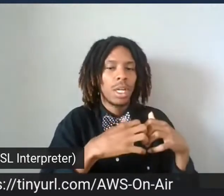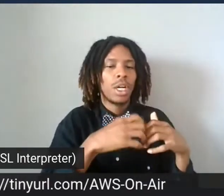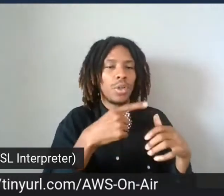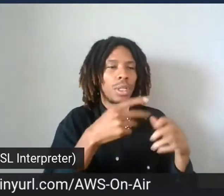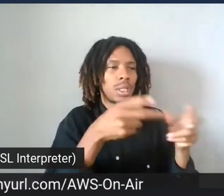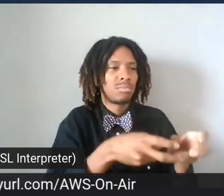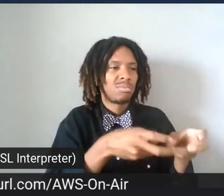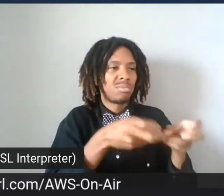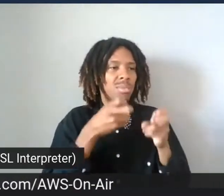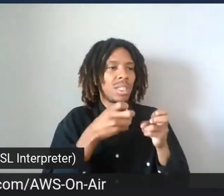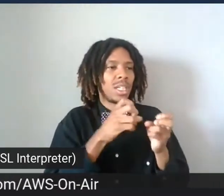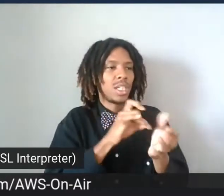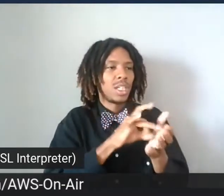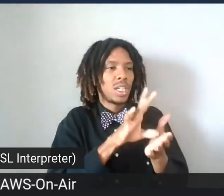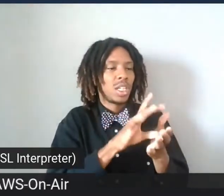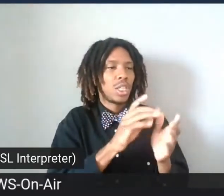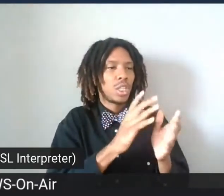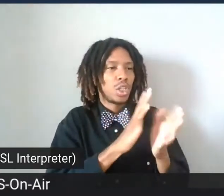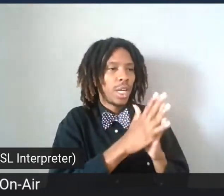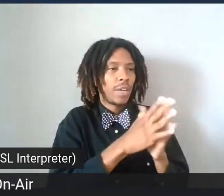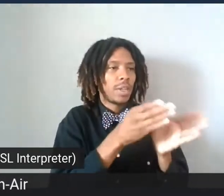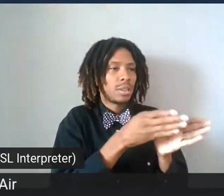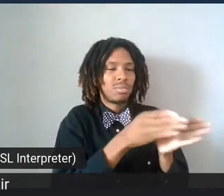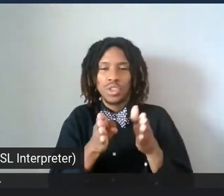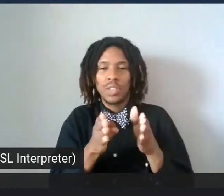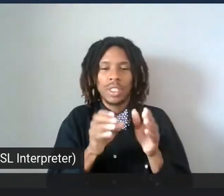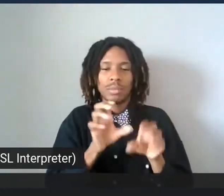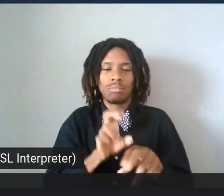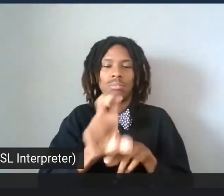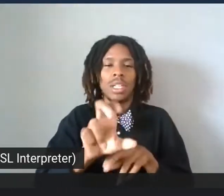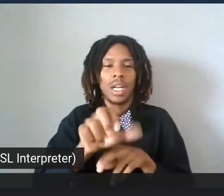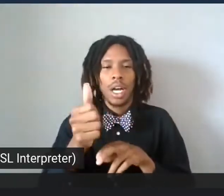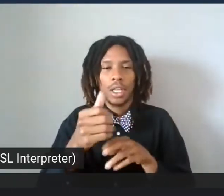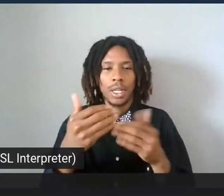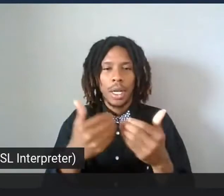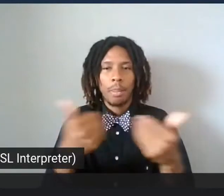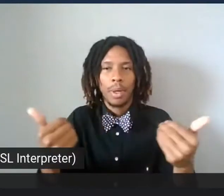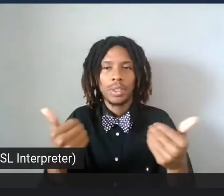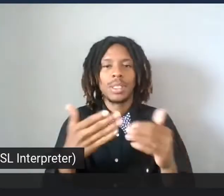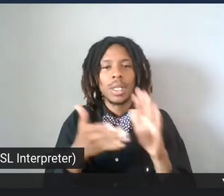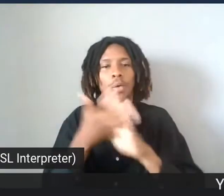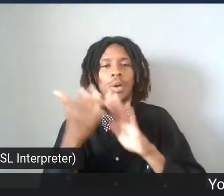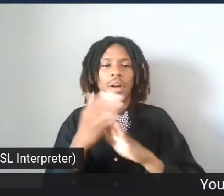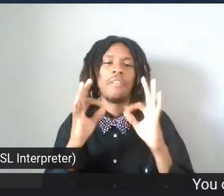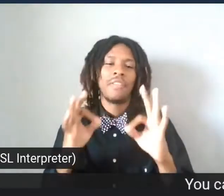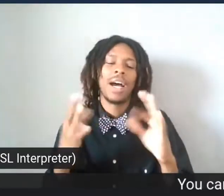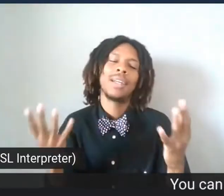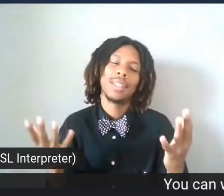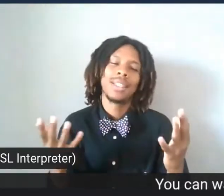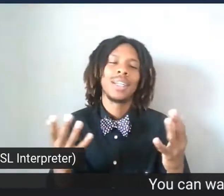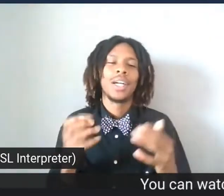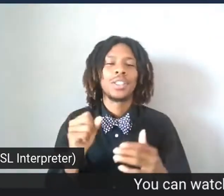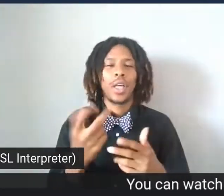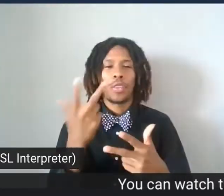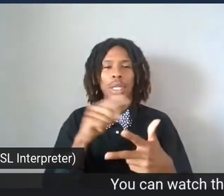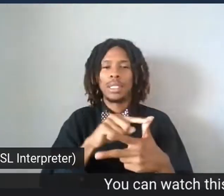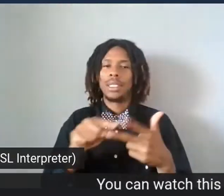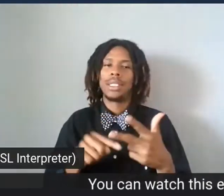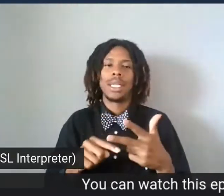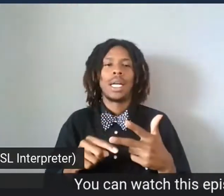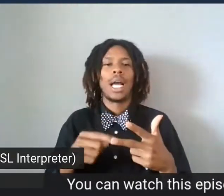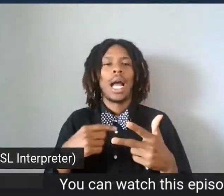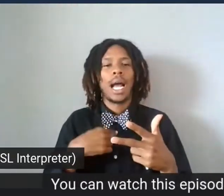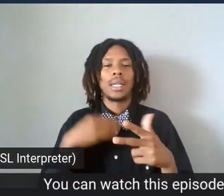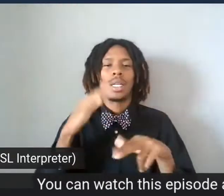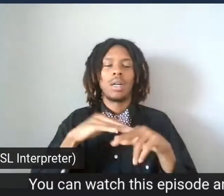out, failover to another partition, and, you know, things work fine. So those are the three things that I would call